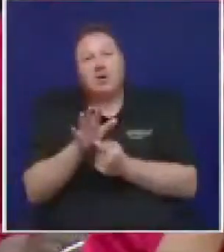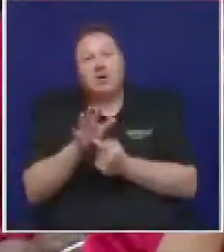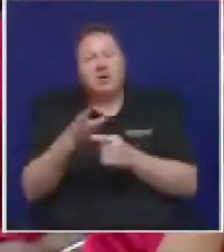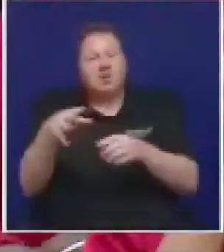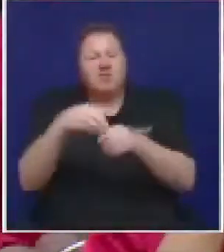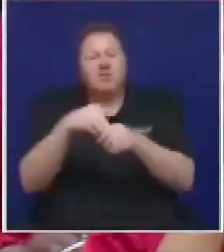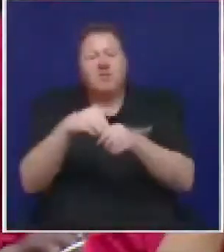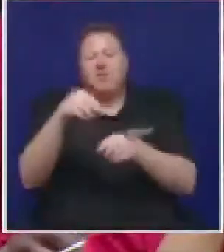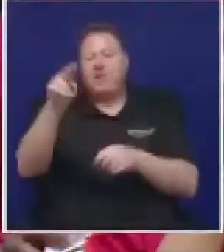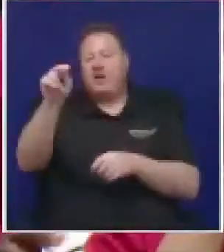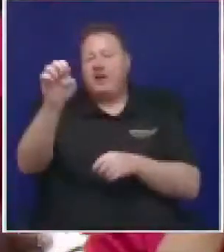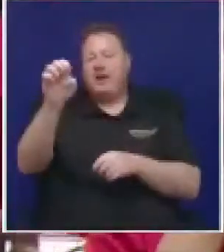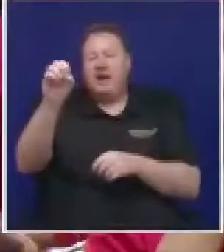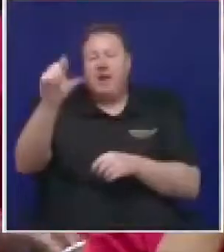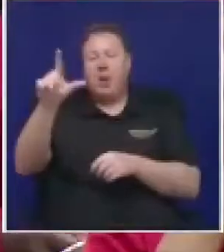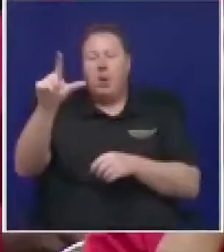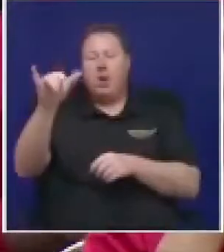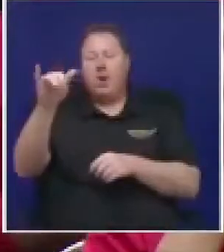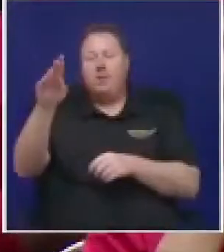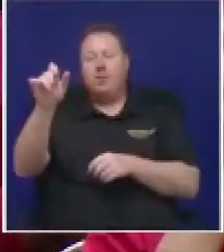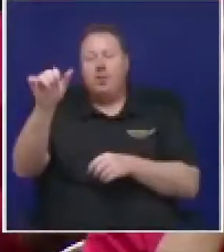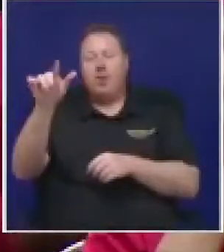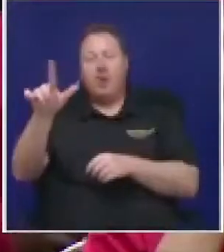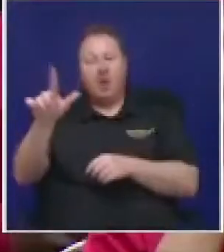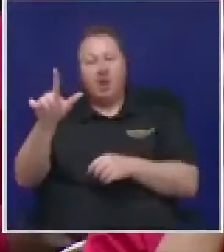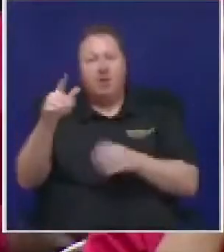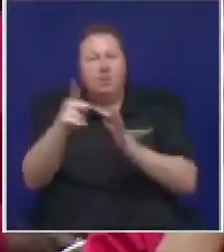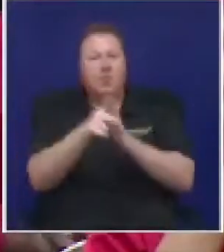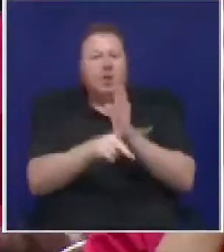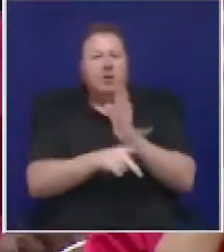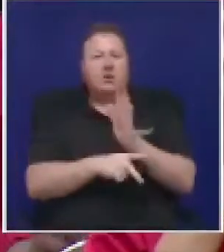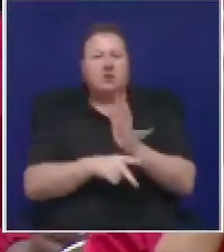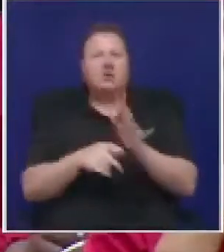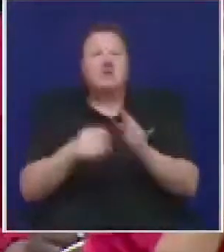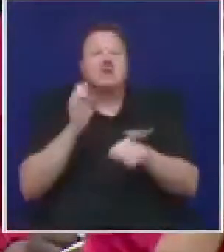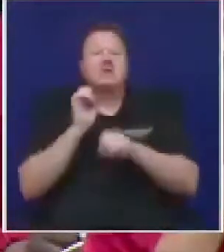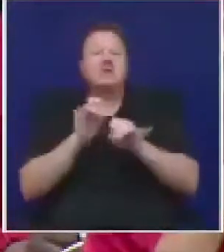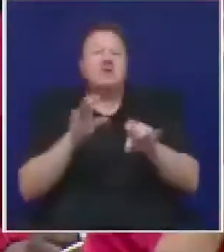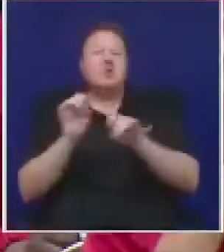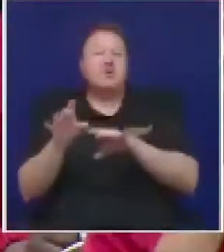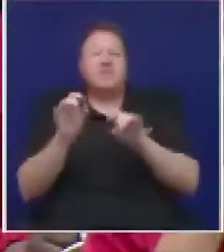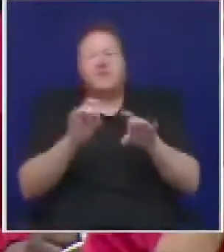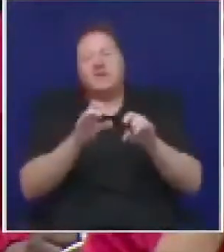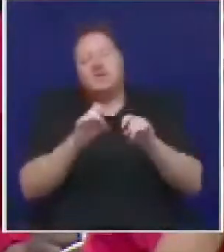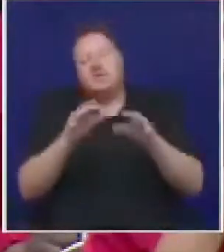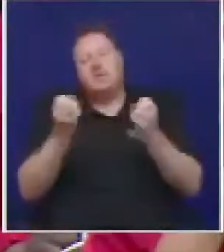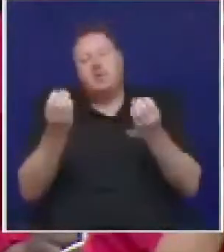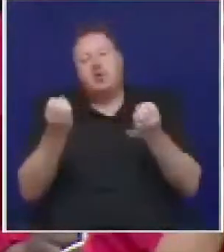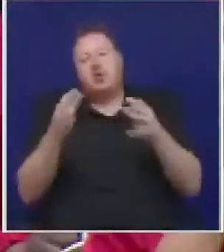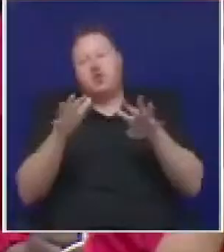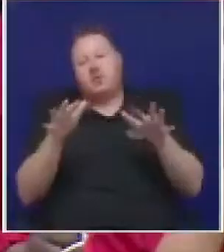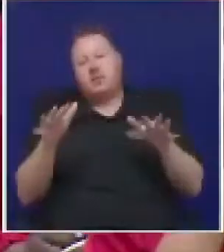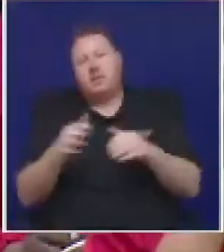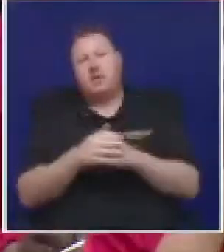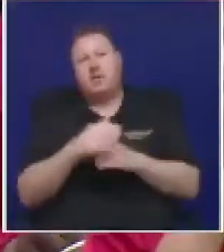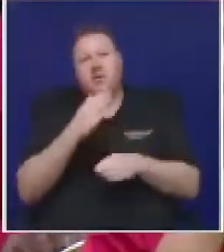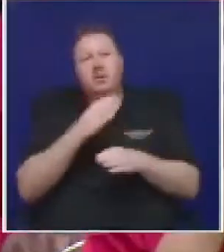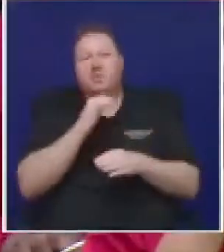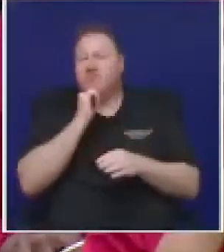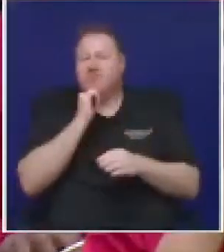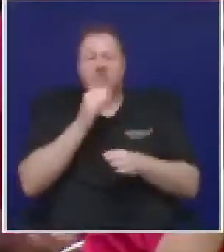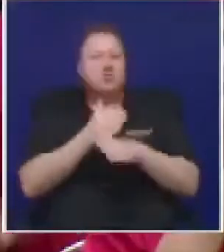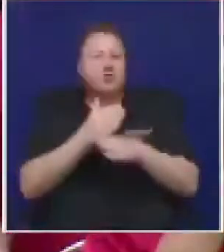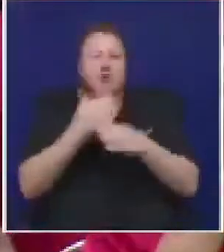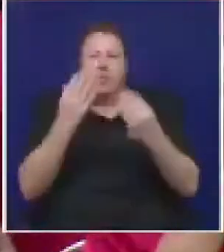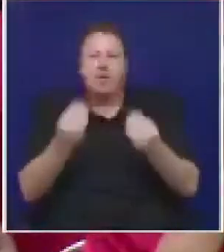over the past 30 years has led to immeasurable suffering by the majority of our people who are jobless